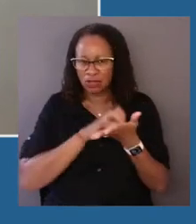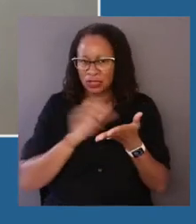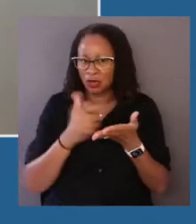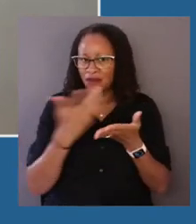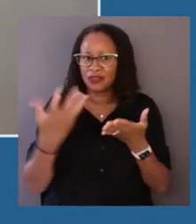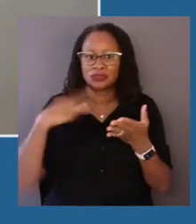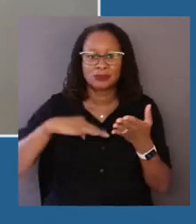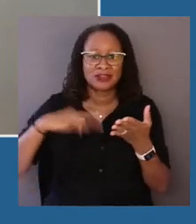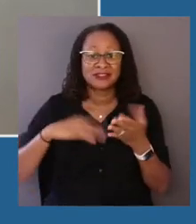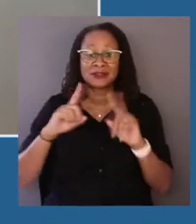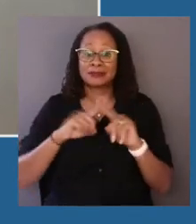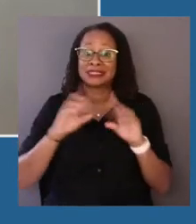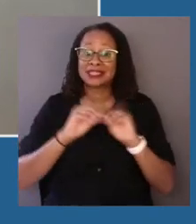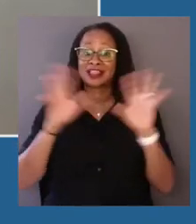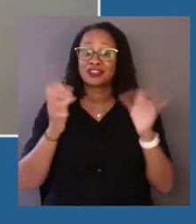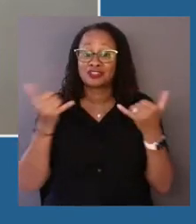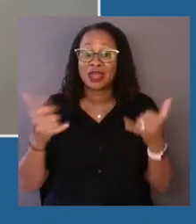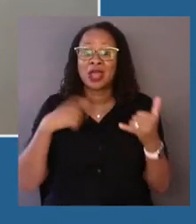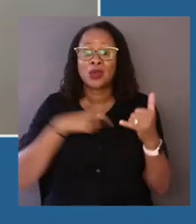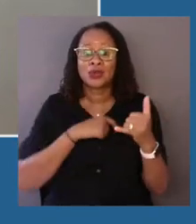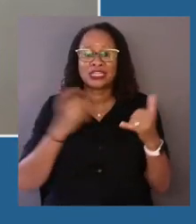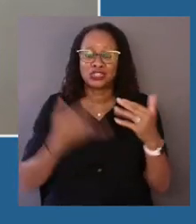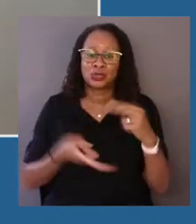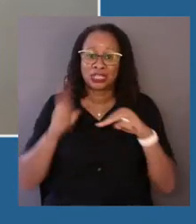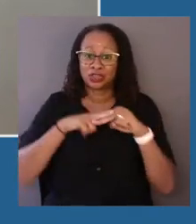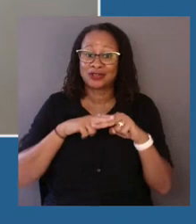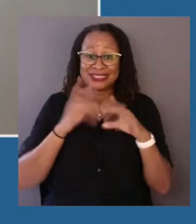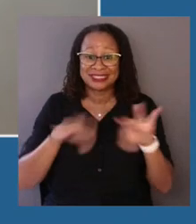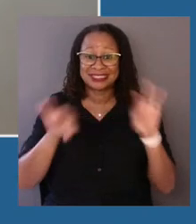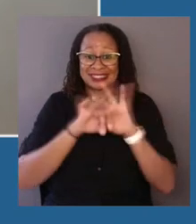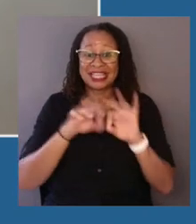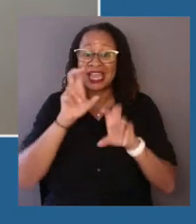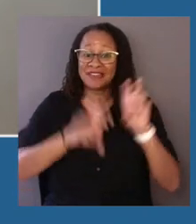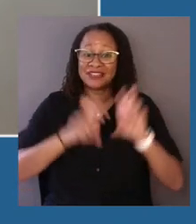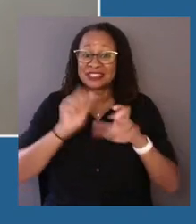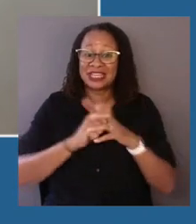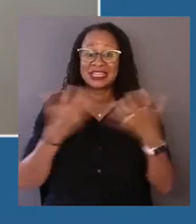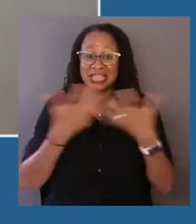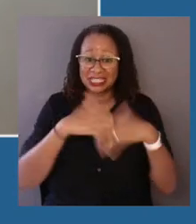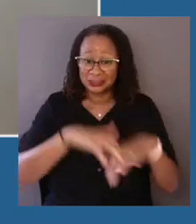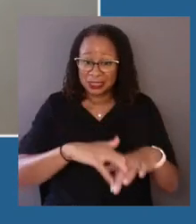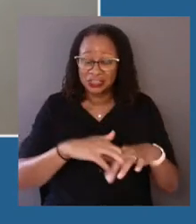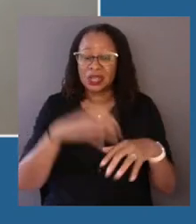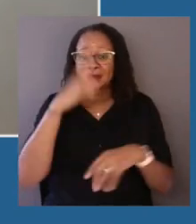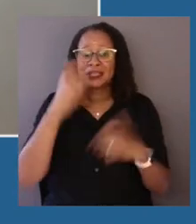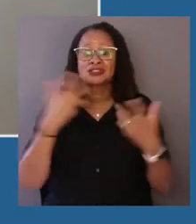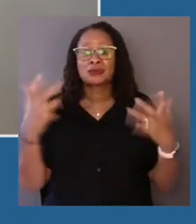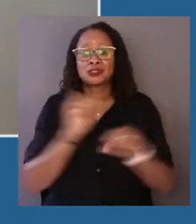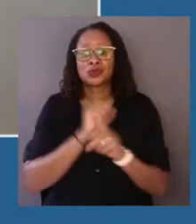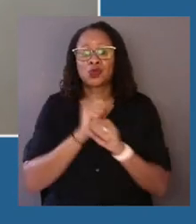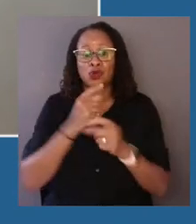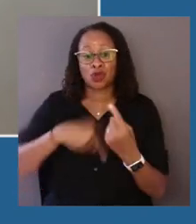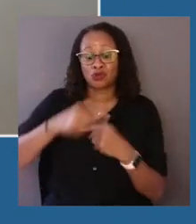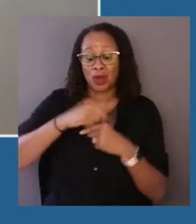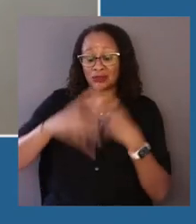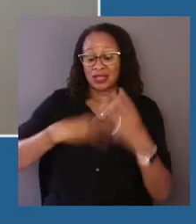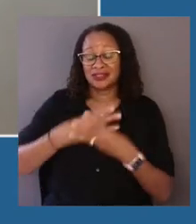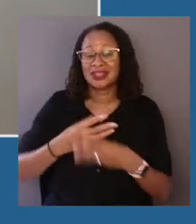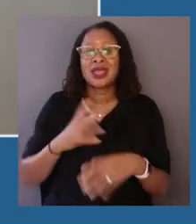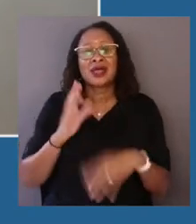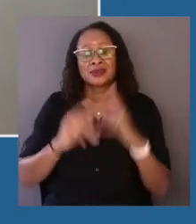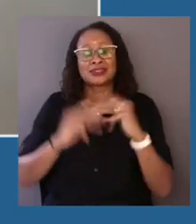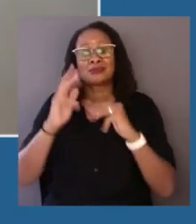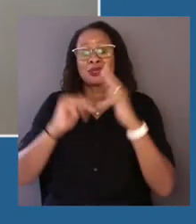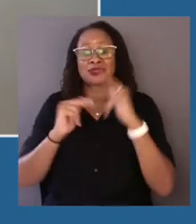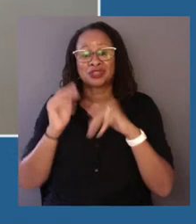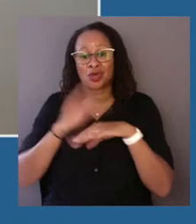now that we need to step up significantly investment in adaptation, because so much of the world around us was built on